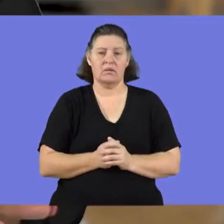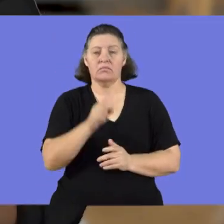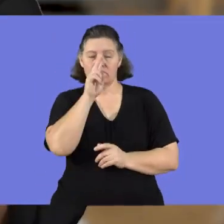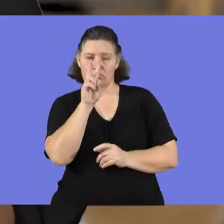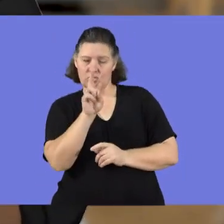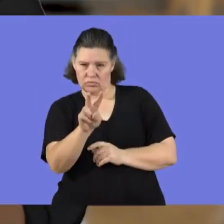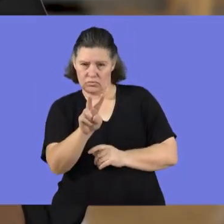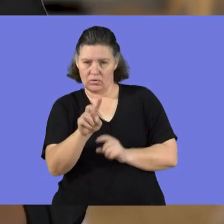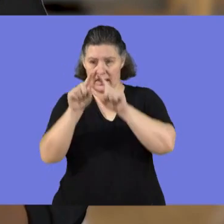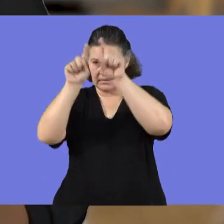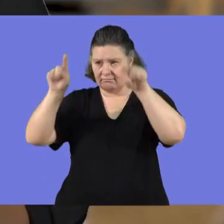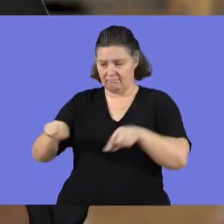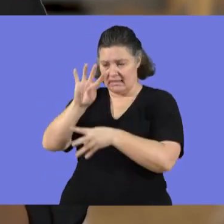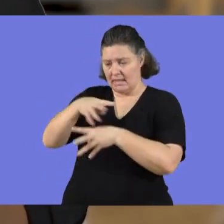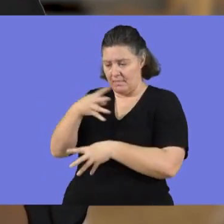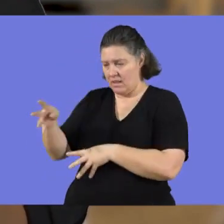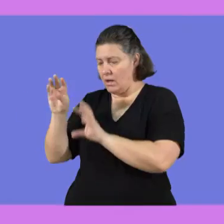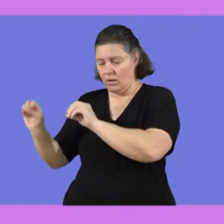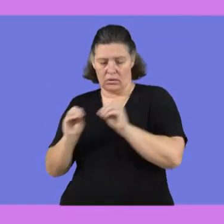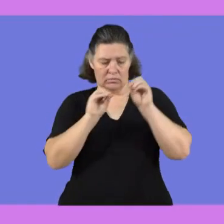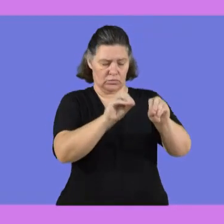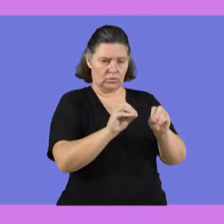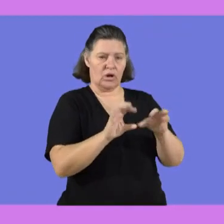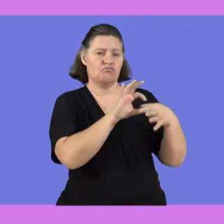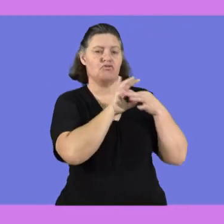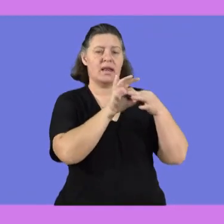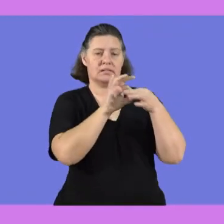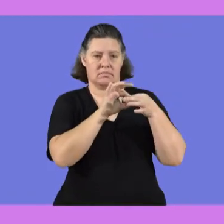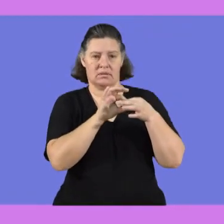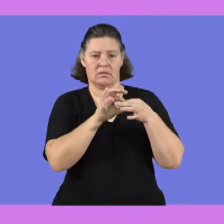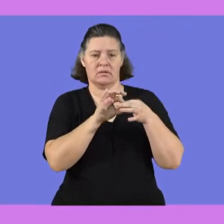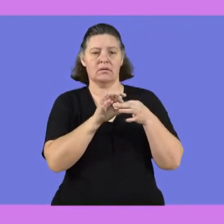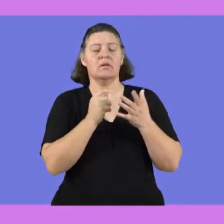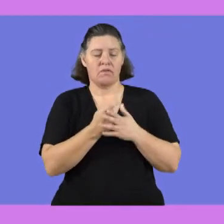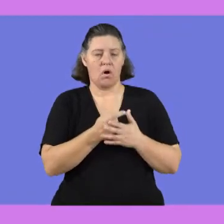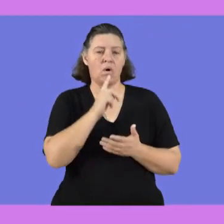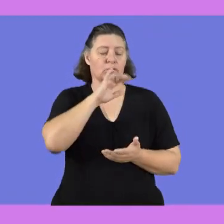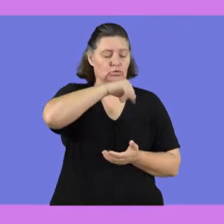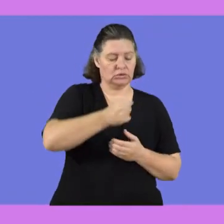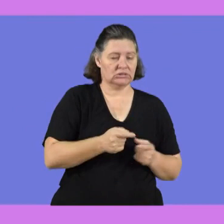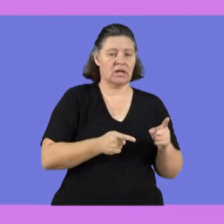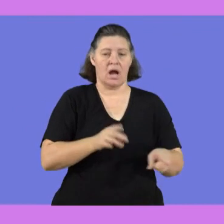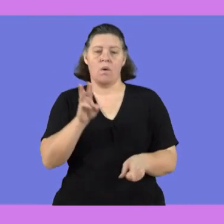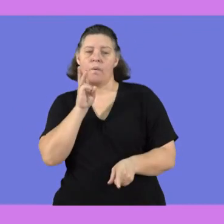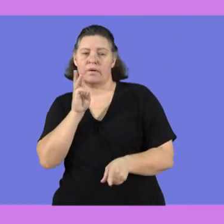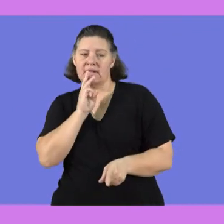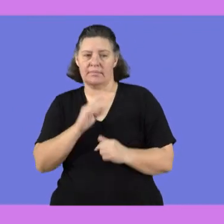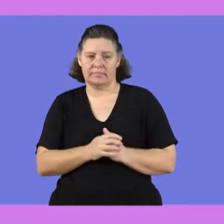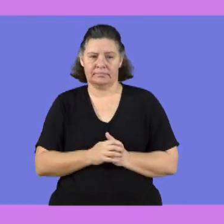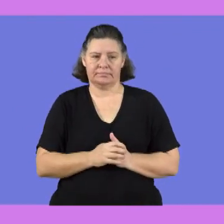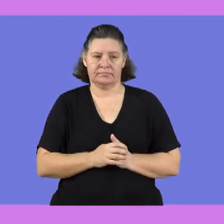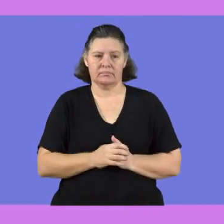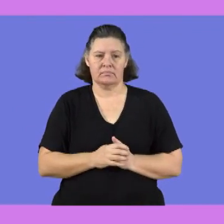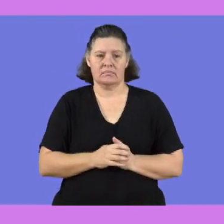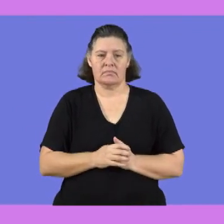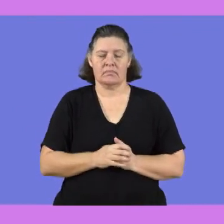with this first example. Use the table below to plot the graph to indicate the relationship between